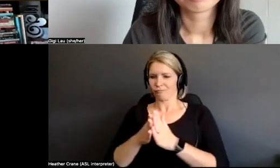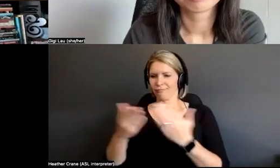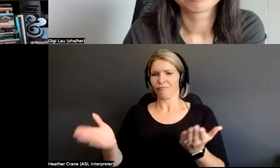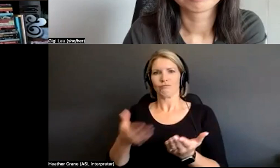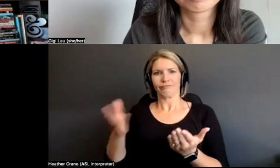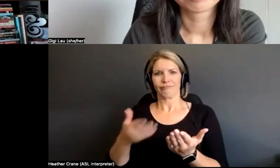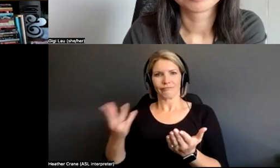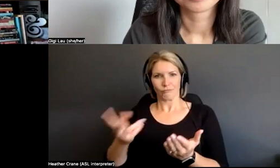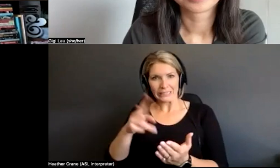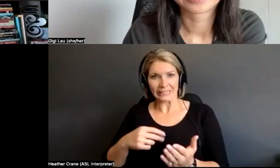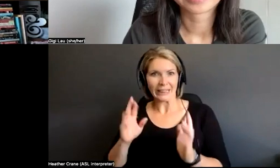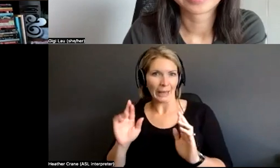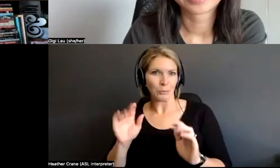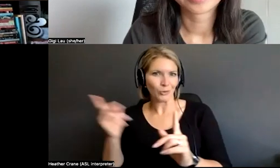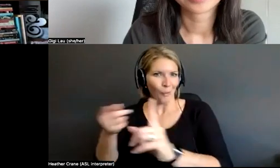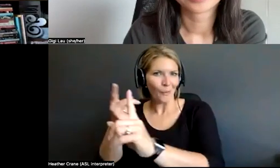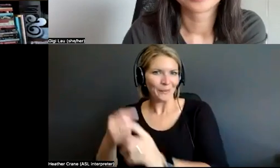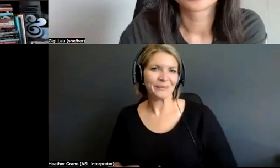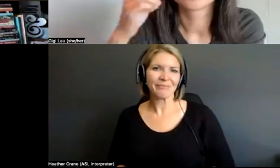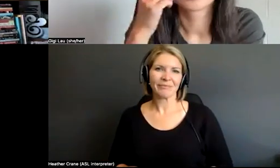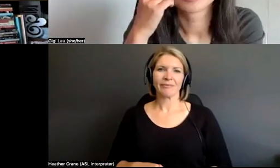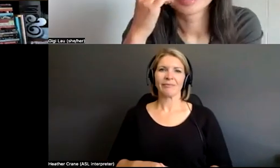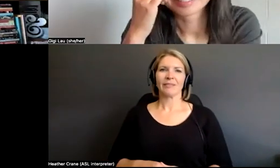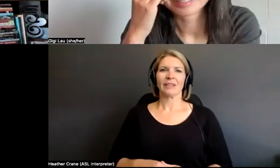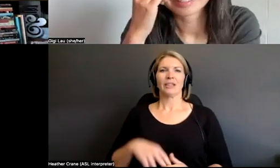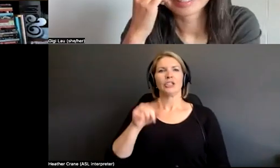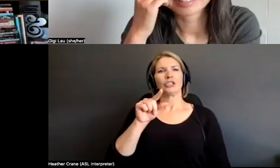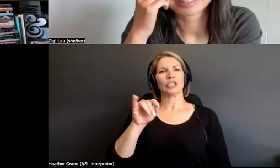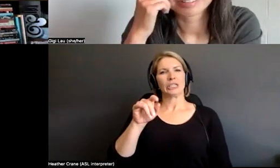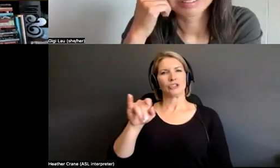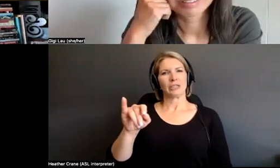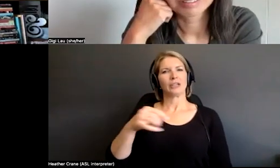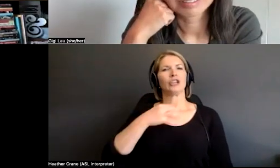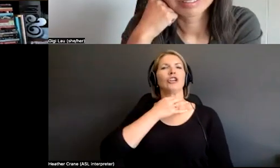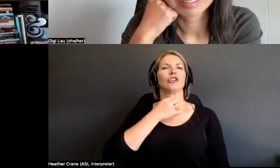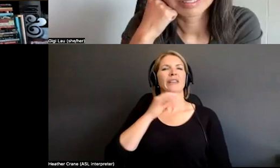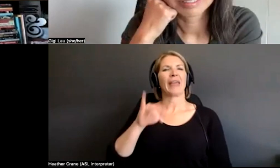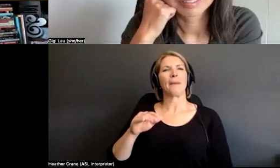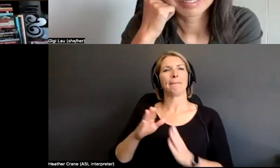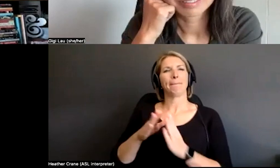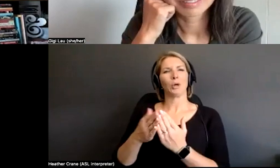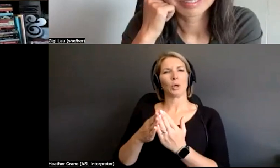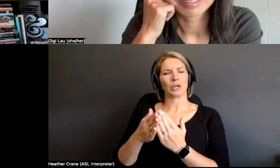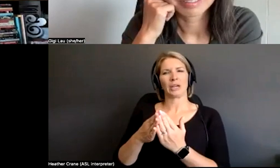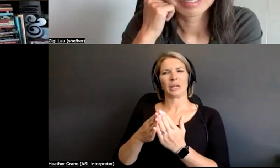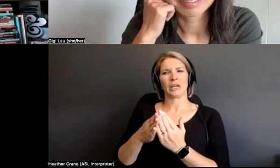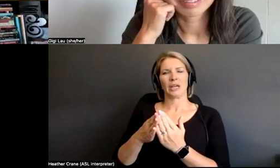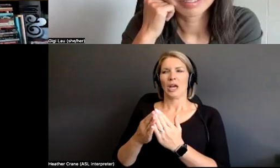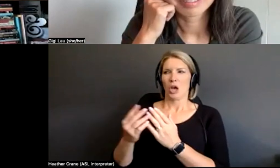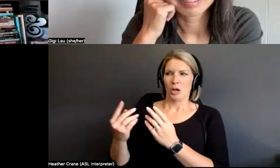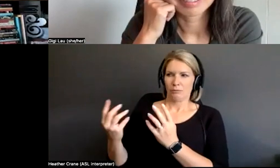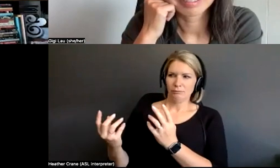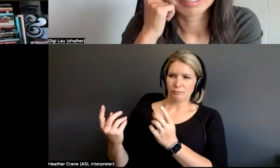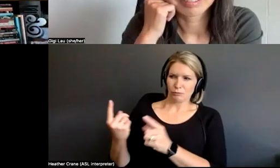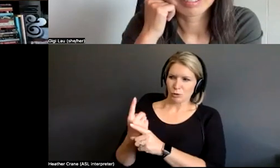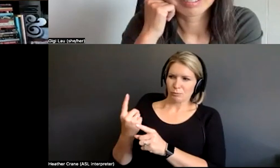curveball. Please tell me if it is. A suitable companion for the end of your life. One of the biggest problems, I would think,